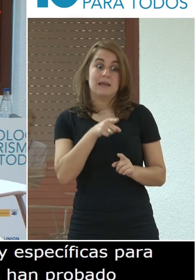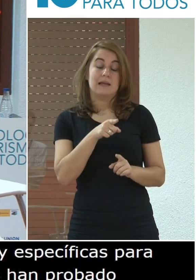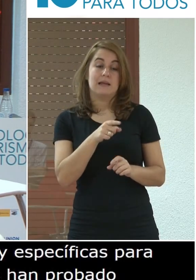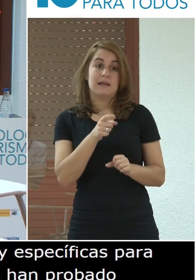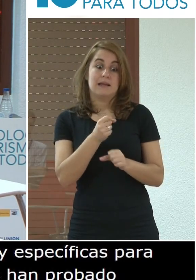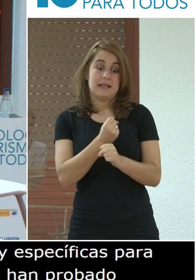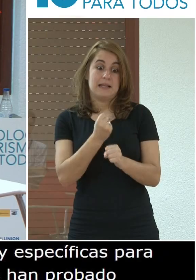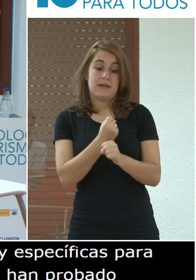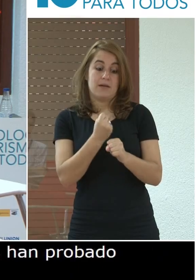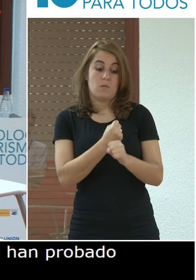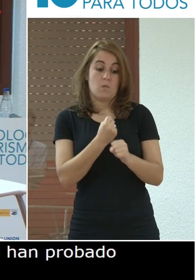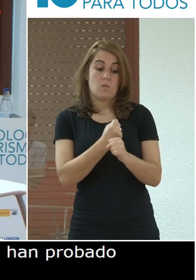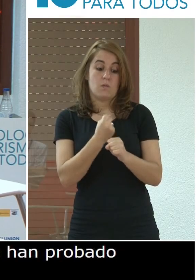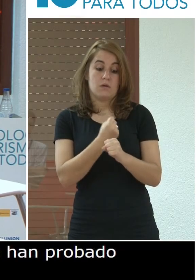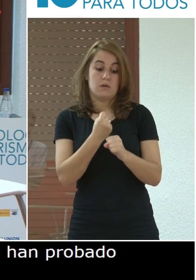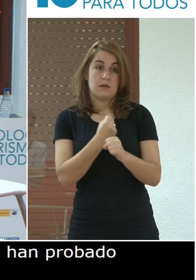is the job.